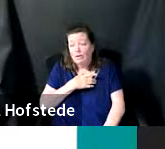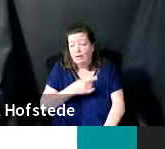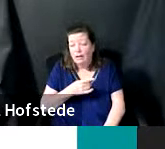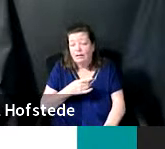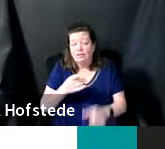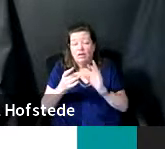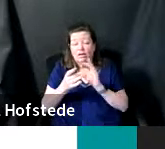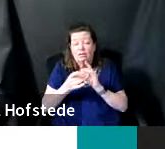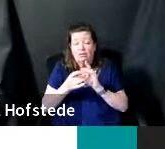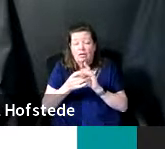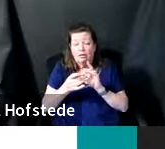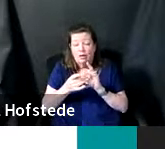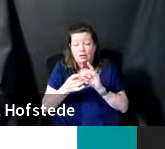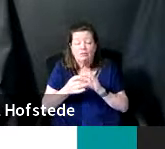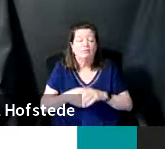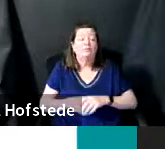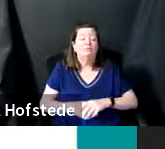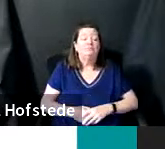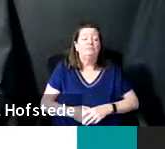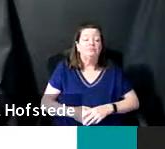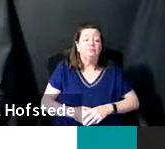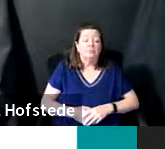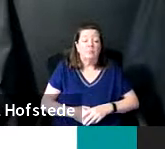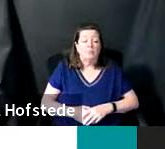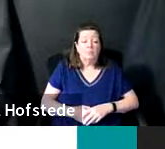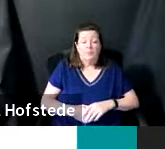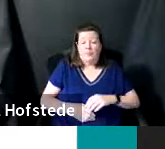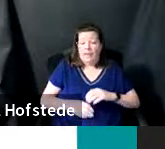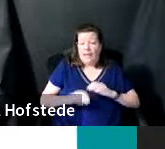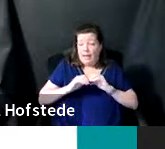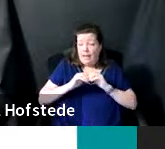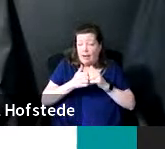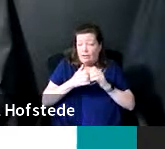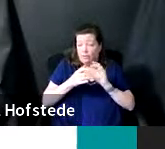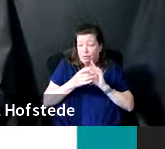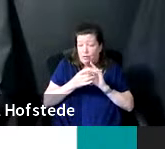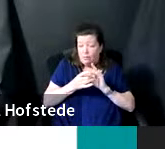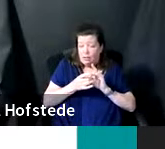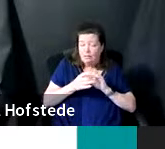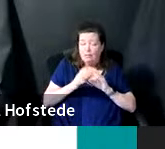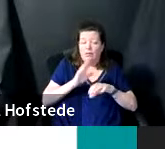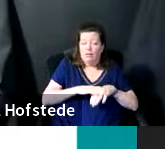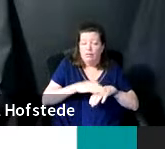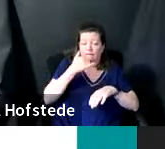our community advisory group. You may do so by phone by dialing